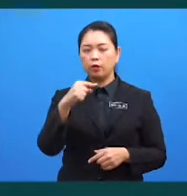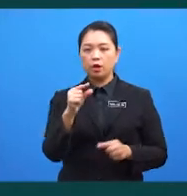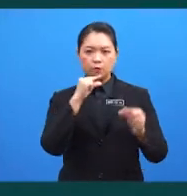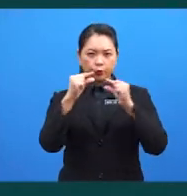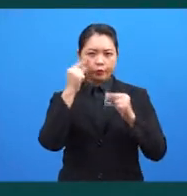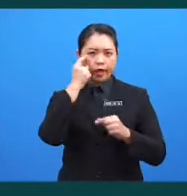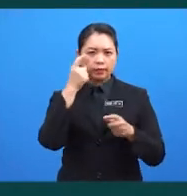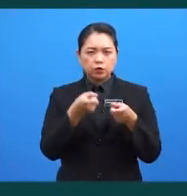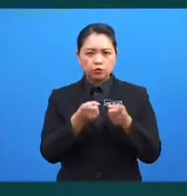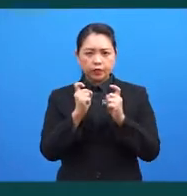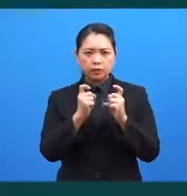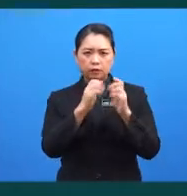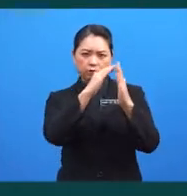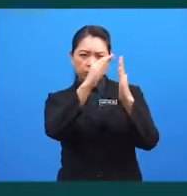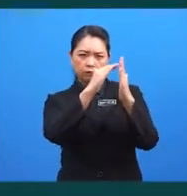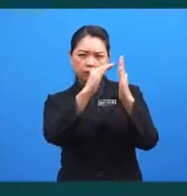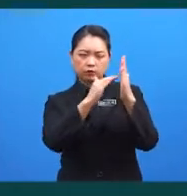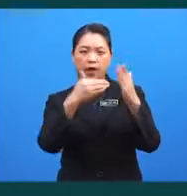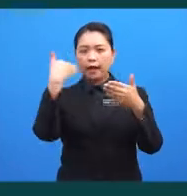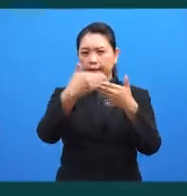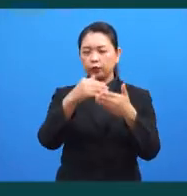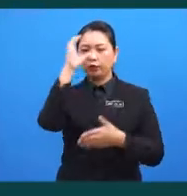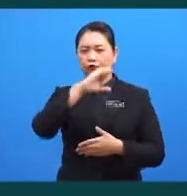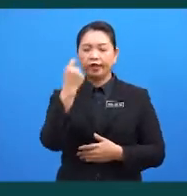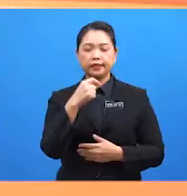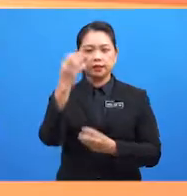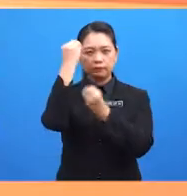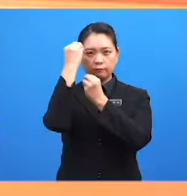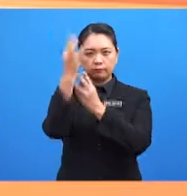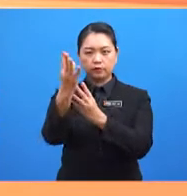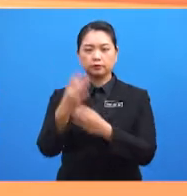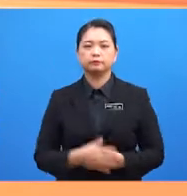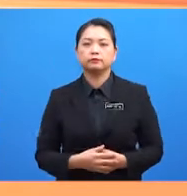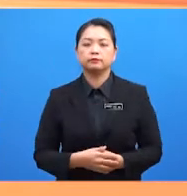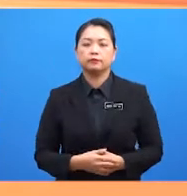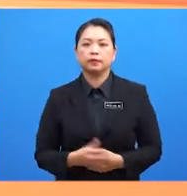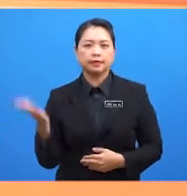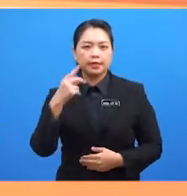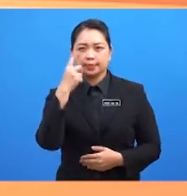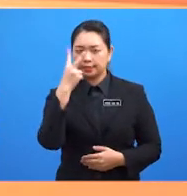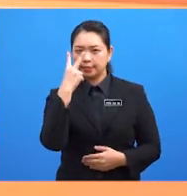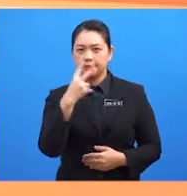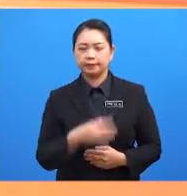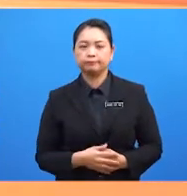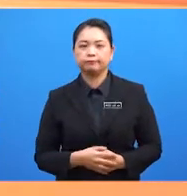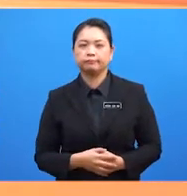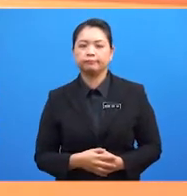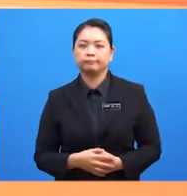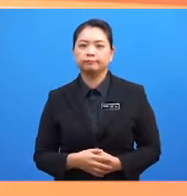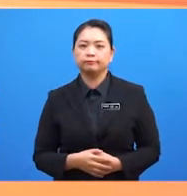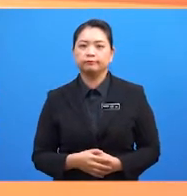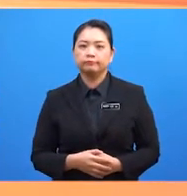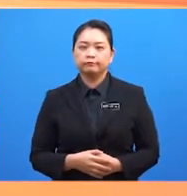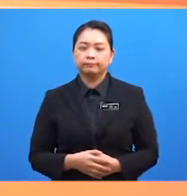quickly across the page until you find the information. Let's see an example of scanning in